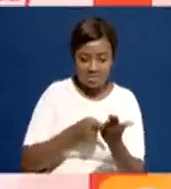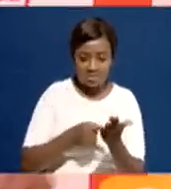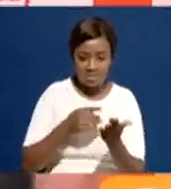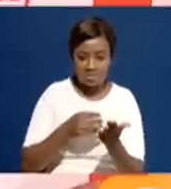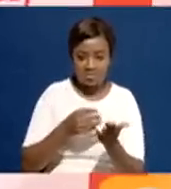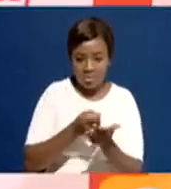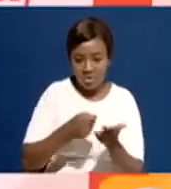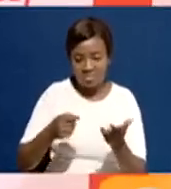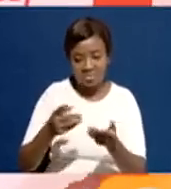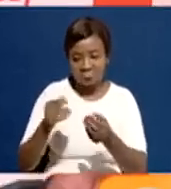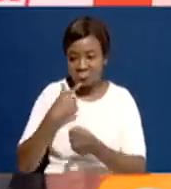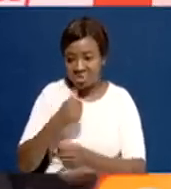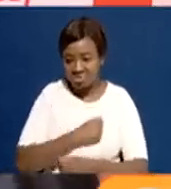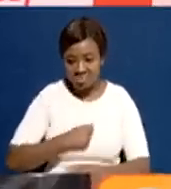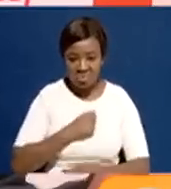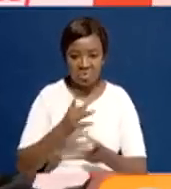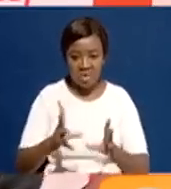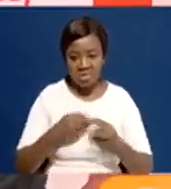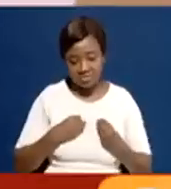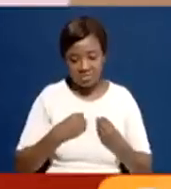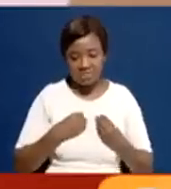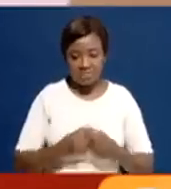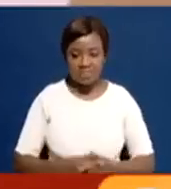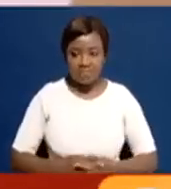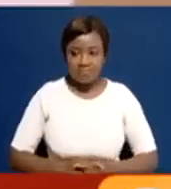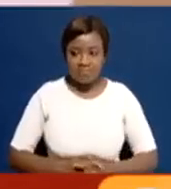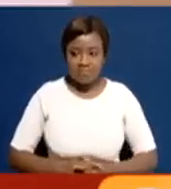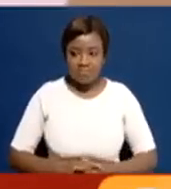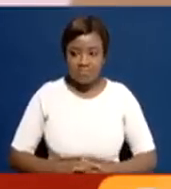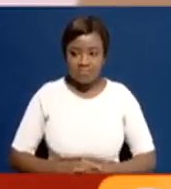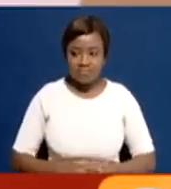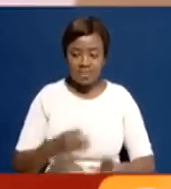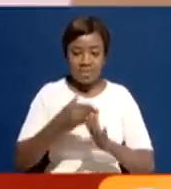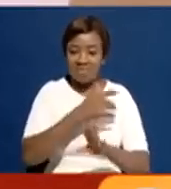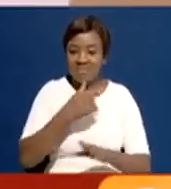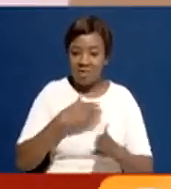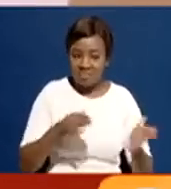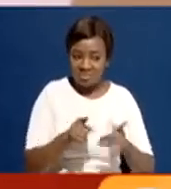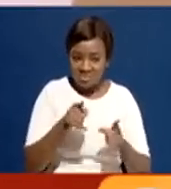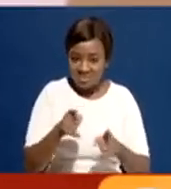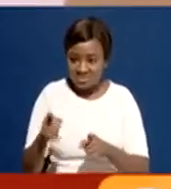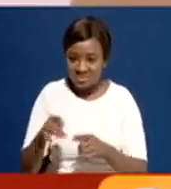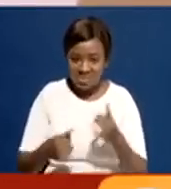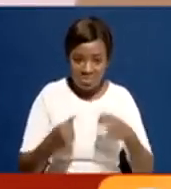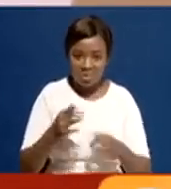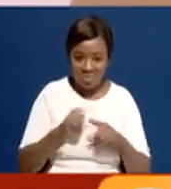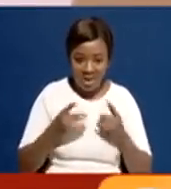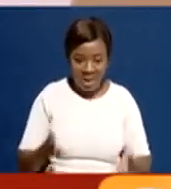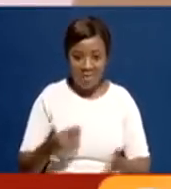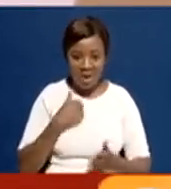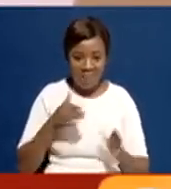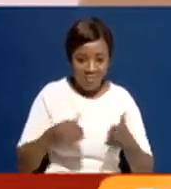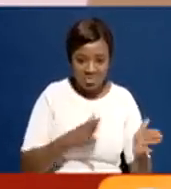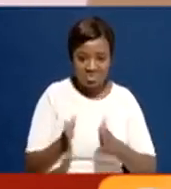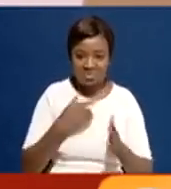we accept it. And we say sorry for that. Previously, we never had these chances to compete. And now I have the chances to compete.